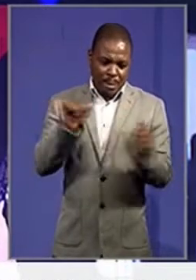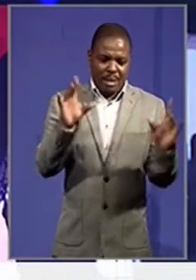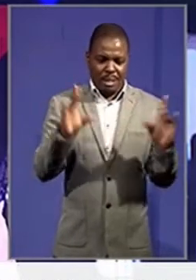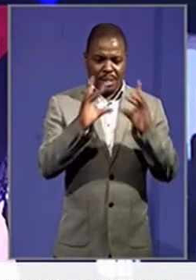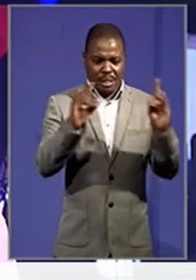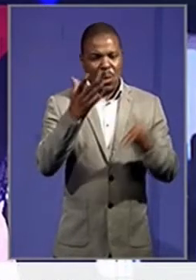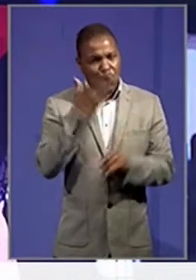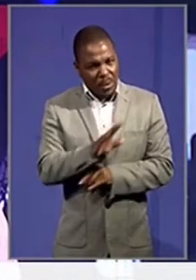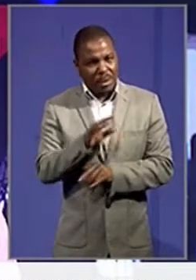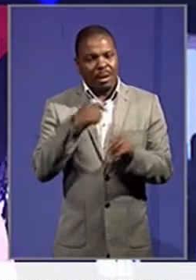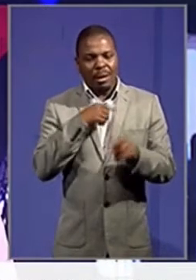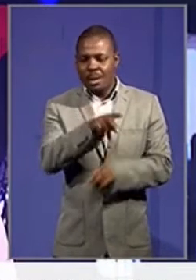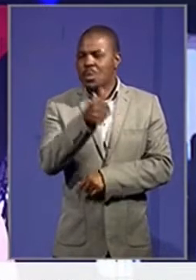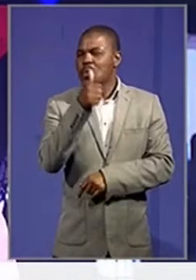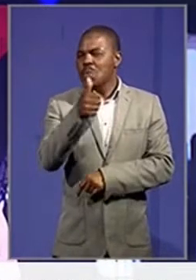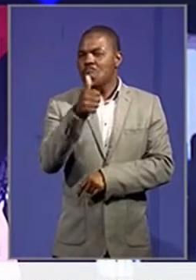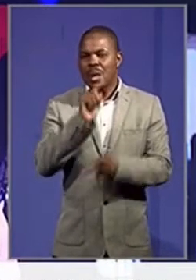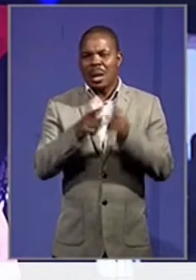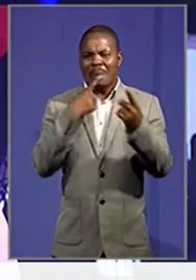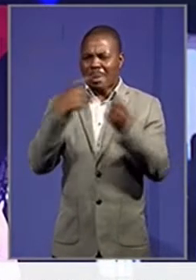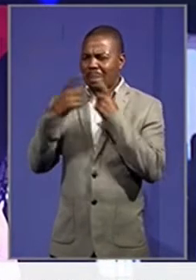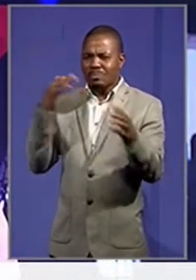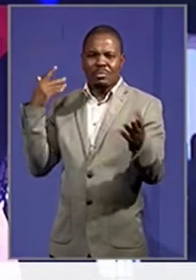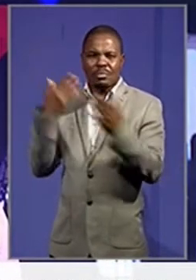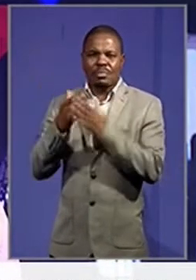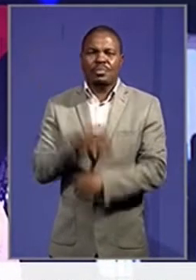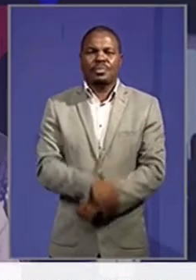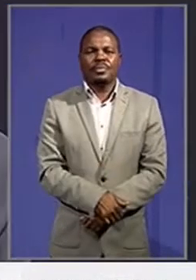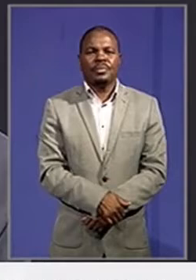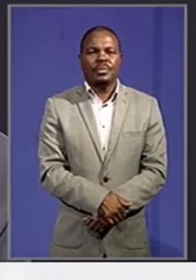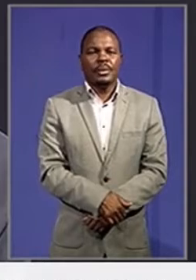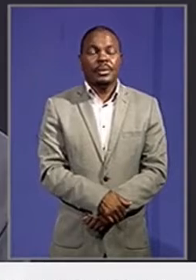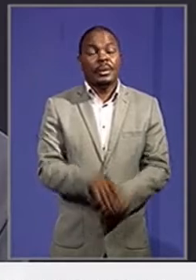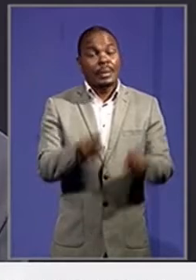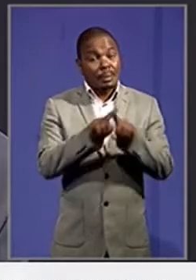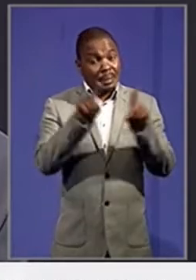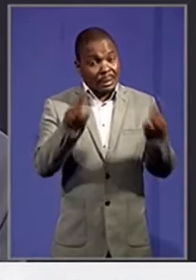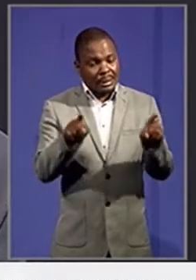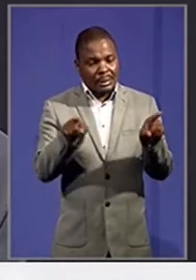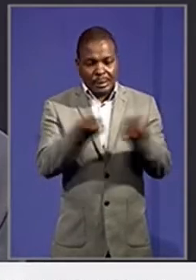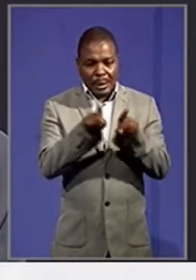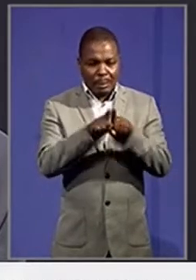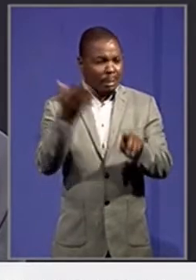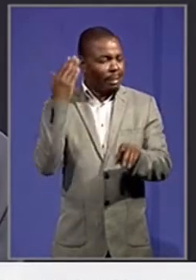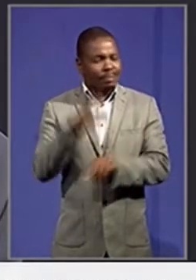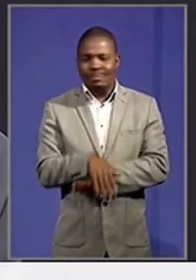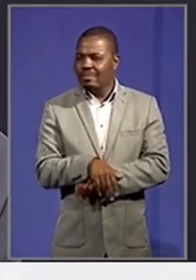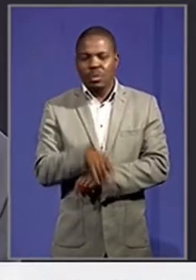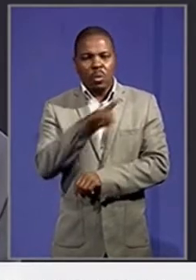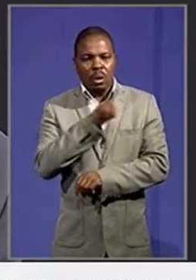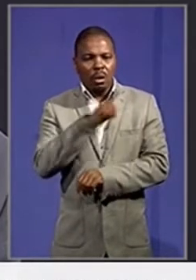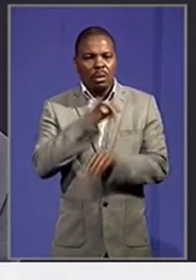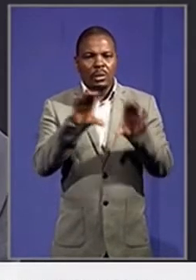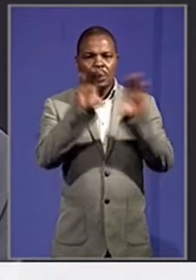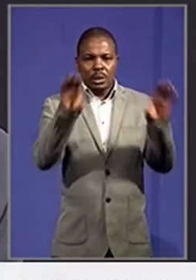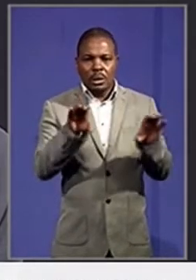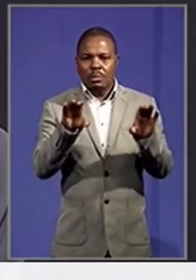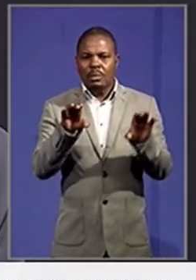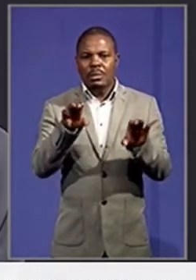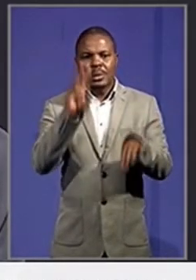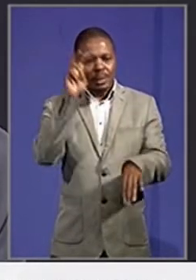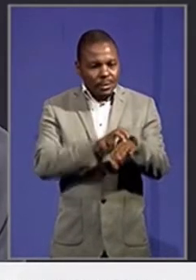e le ntho e ntle haholo ba batho ba ntse ba lla nako nako fela ba batla ho tla stadium. Empa jwale ha o sa tshwana le pele hobane jwale ha o tla kena stadium o tla o tlele